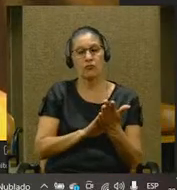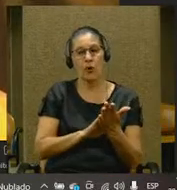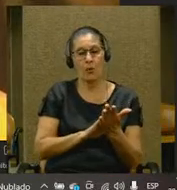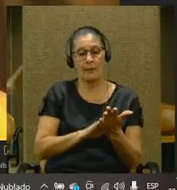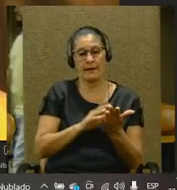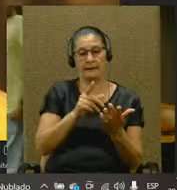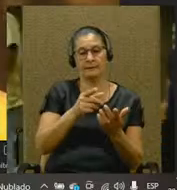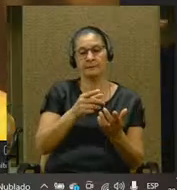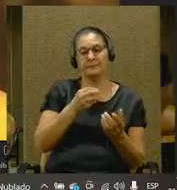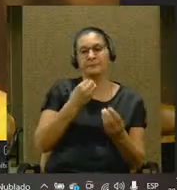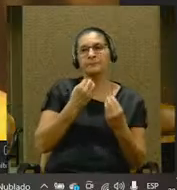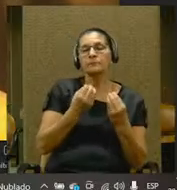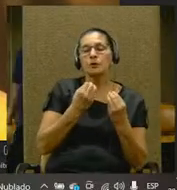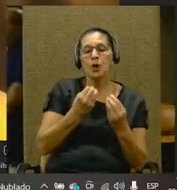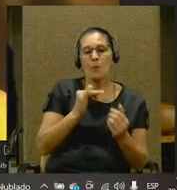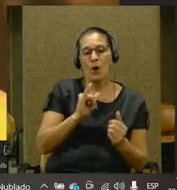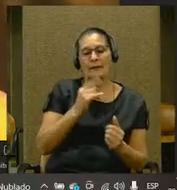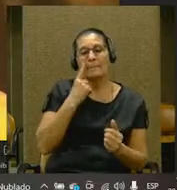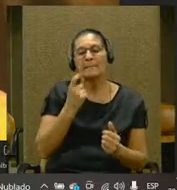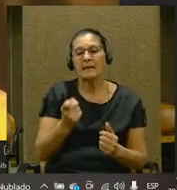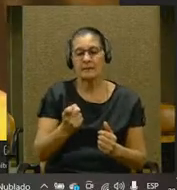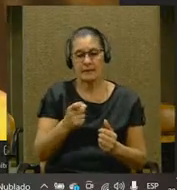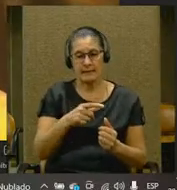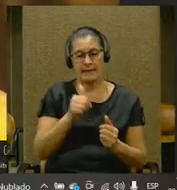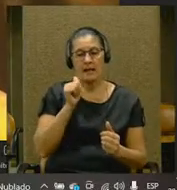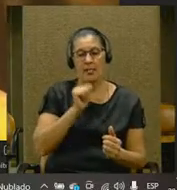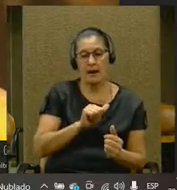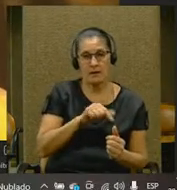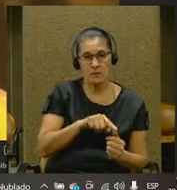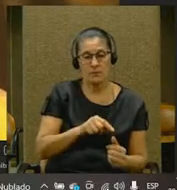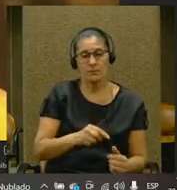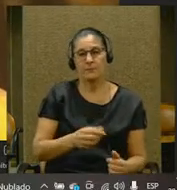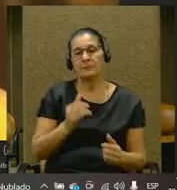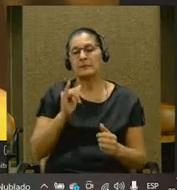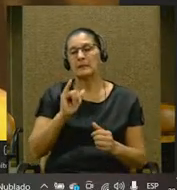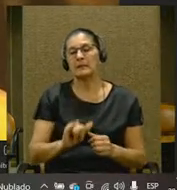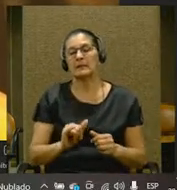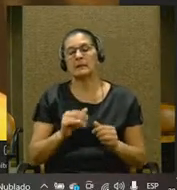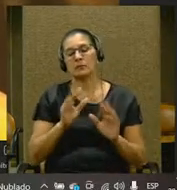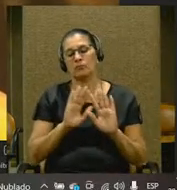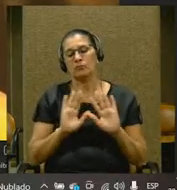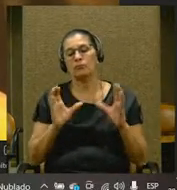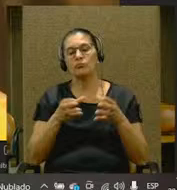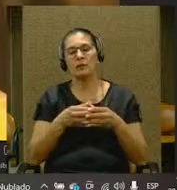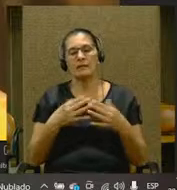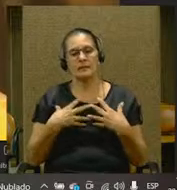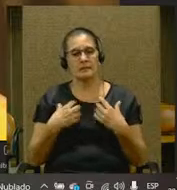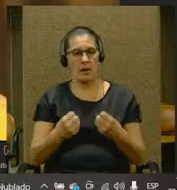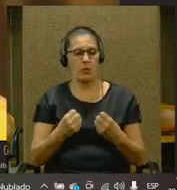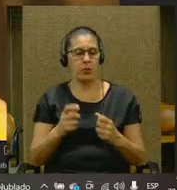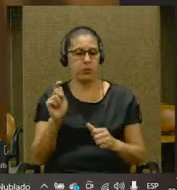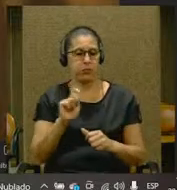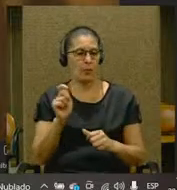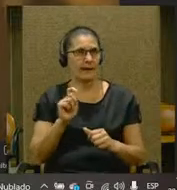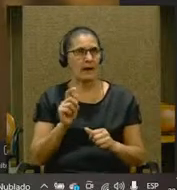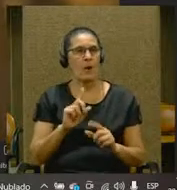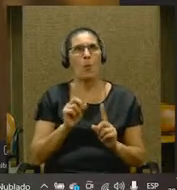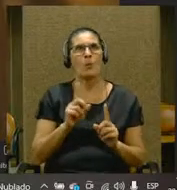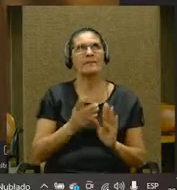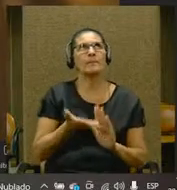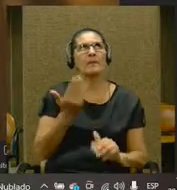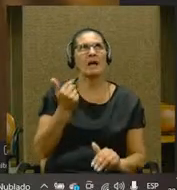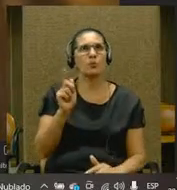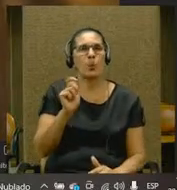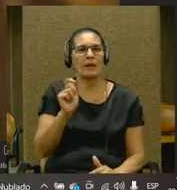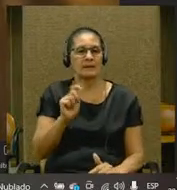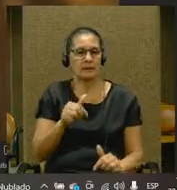reduction, prevention, and domestic public health approaches has never been more urgent. That's why I really am pleased to